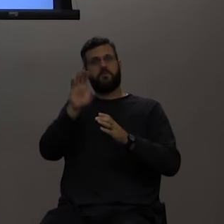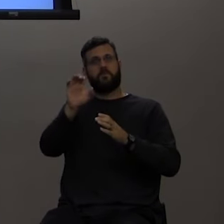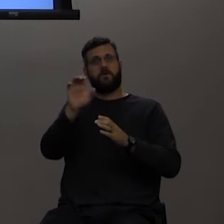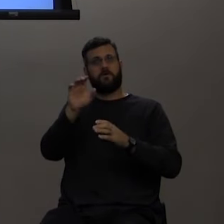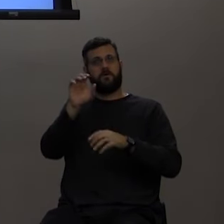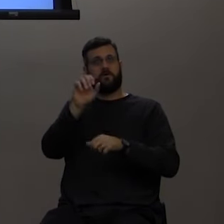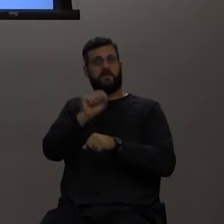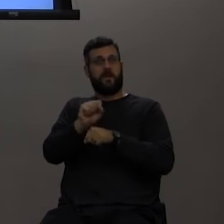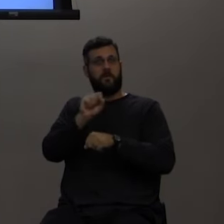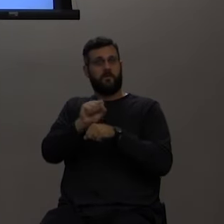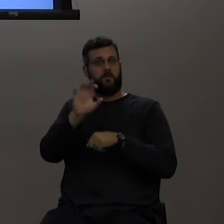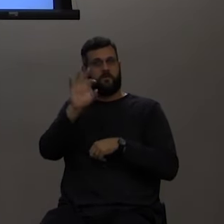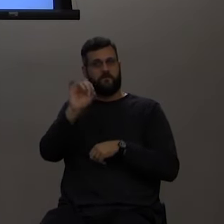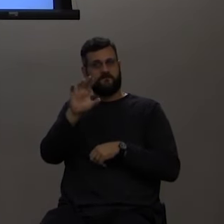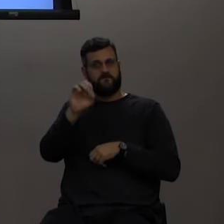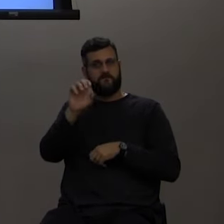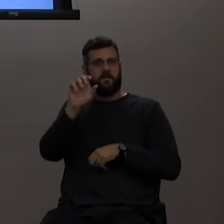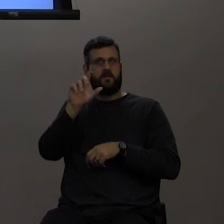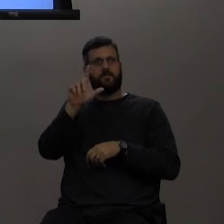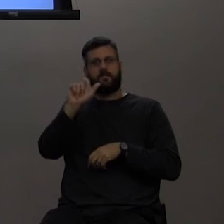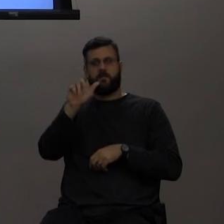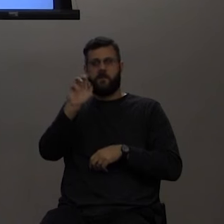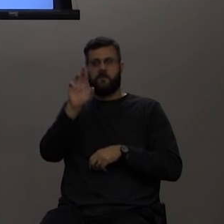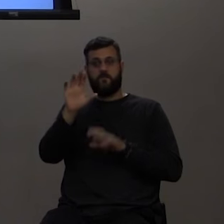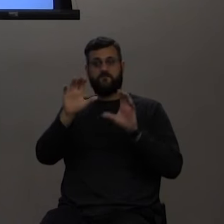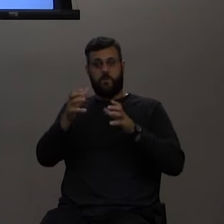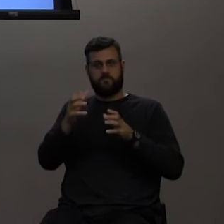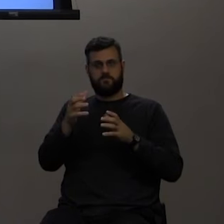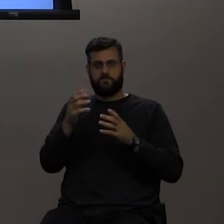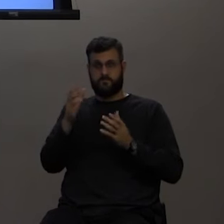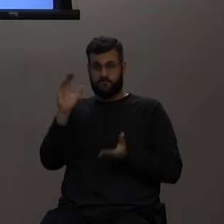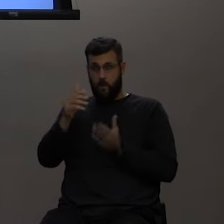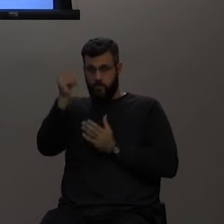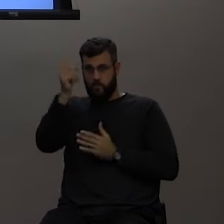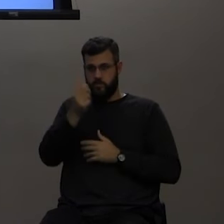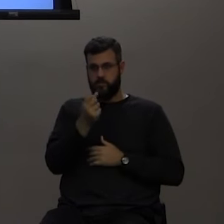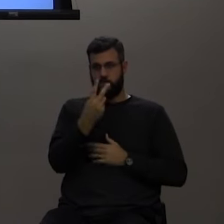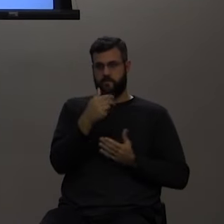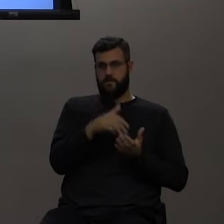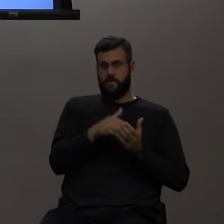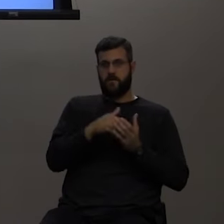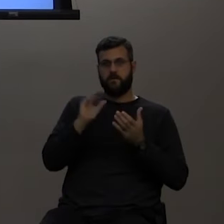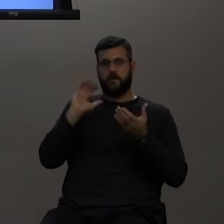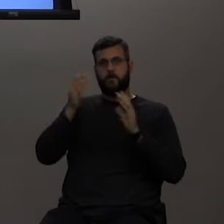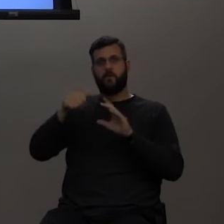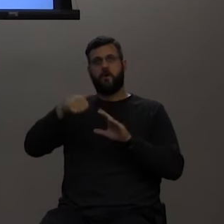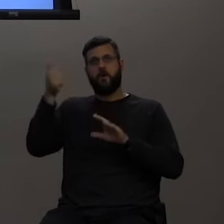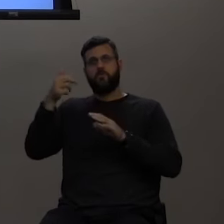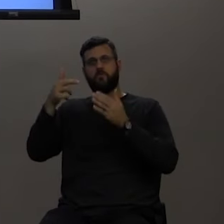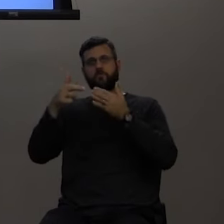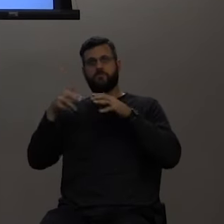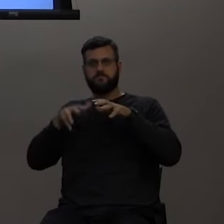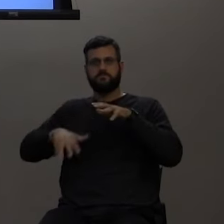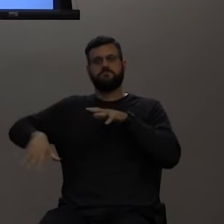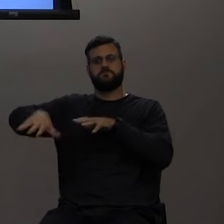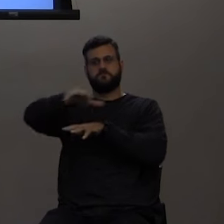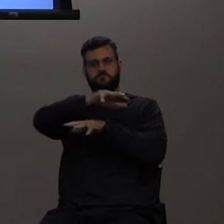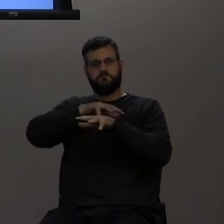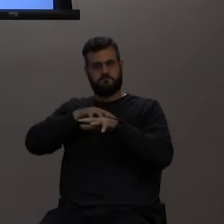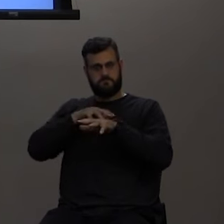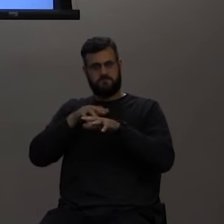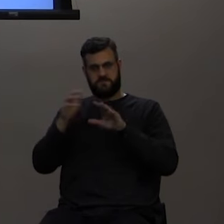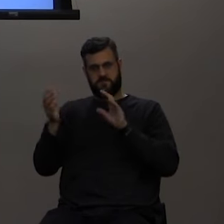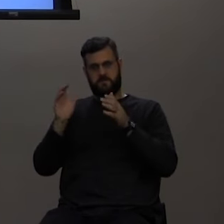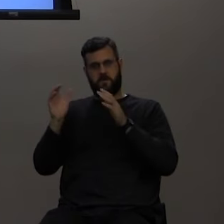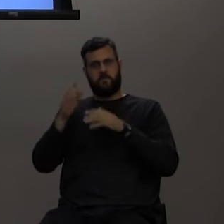labor force is substantially smaller, almost 12,000, compared to the surrounding region and compared